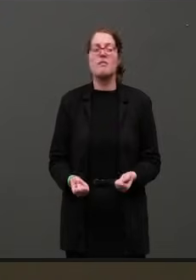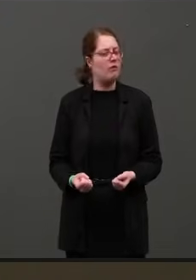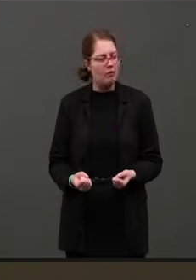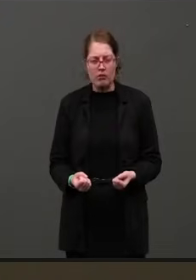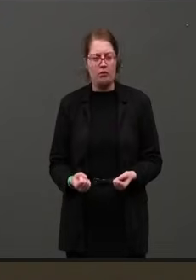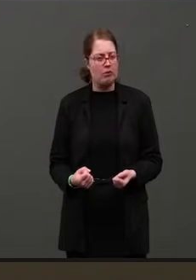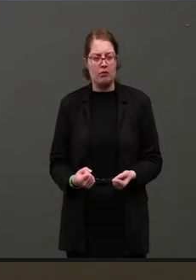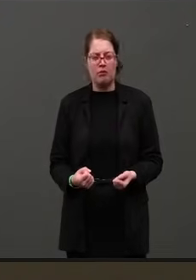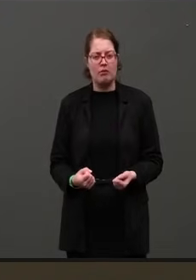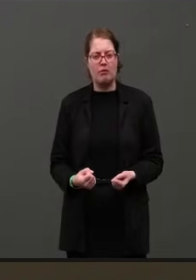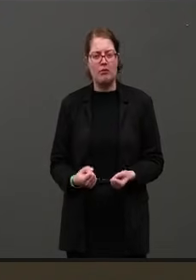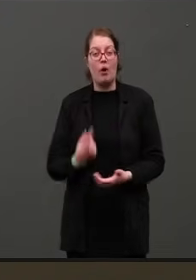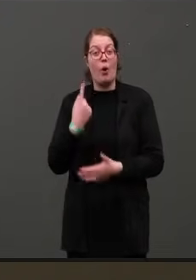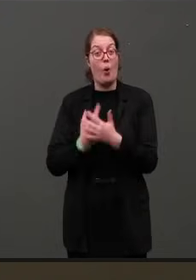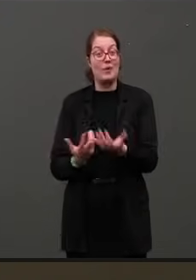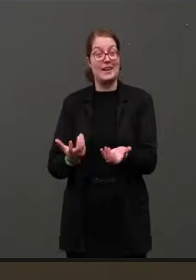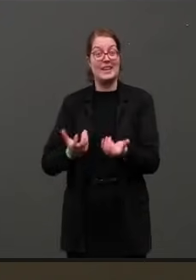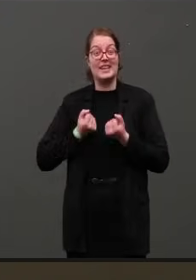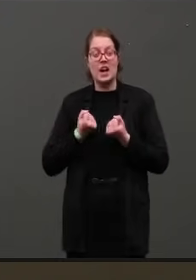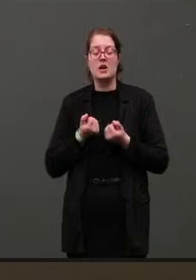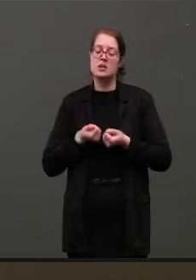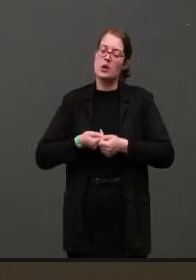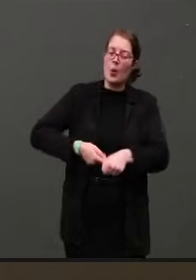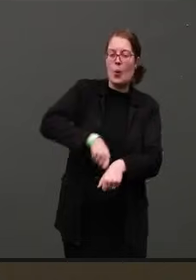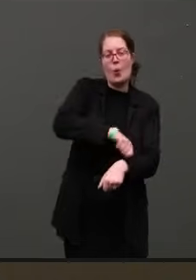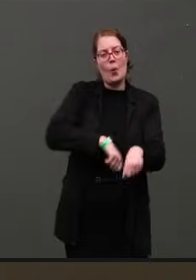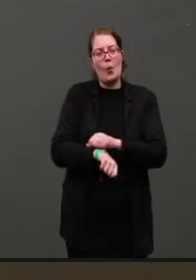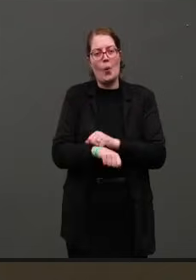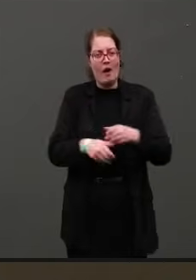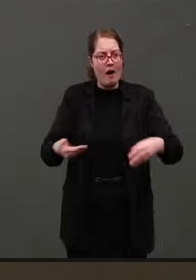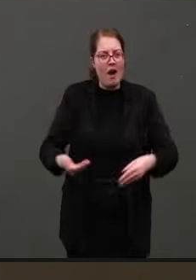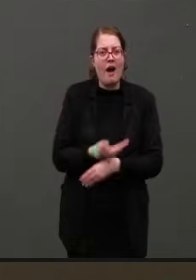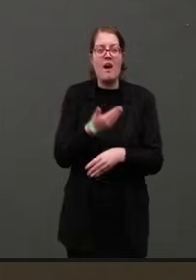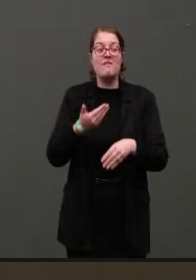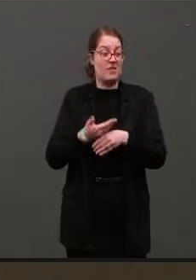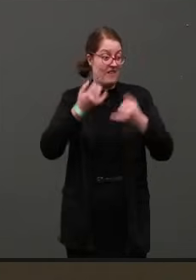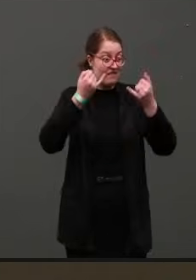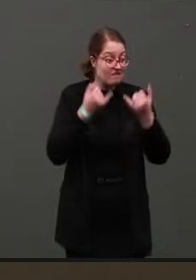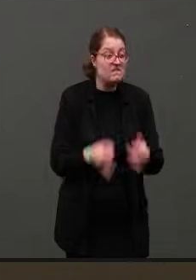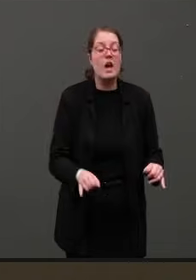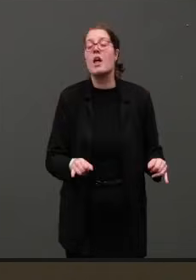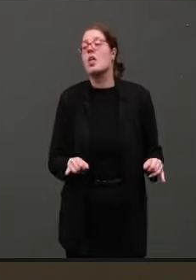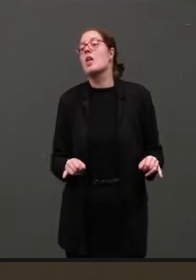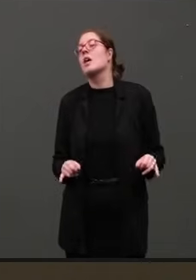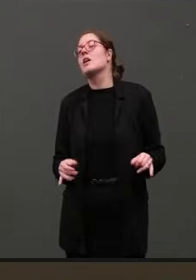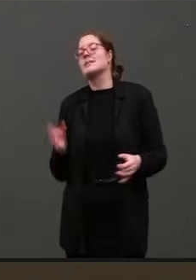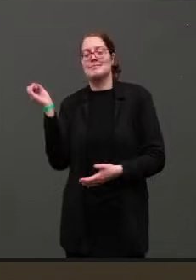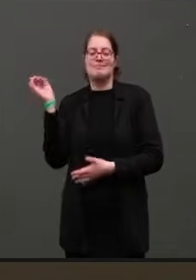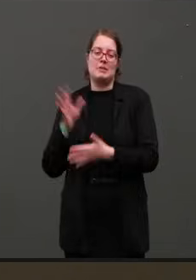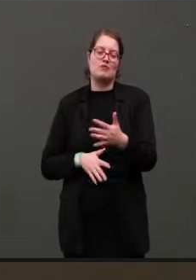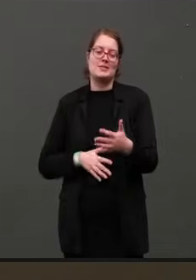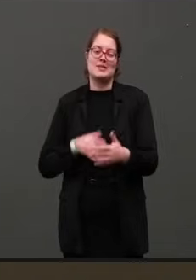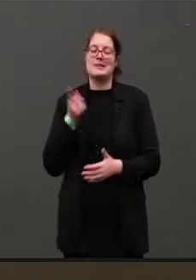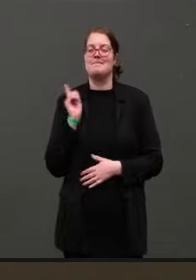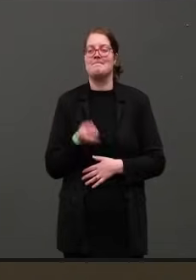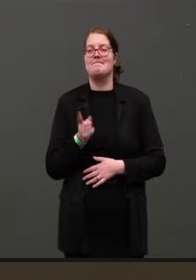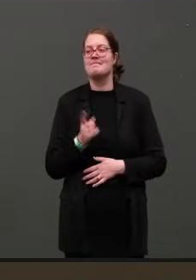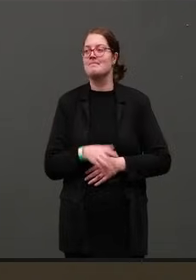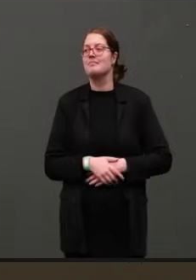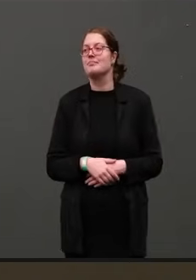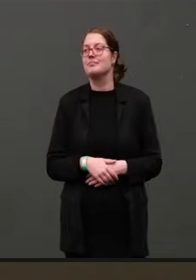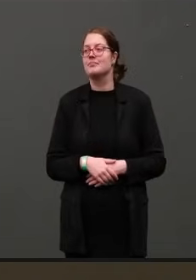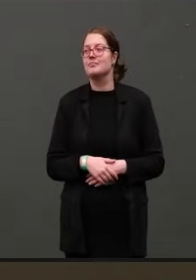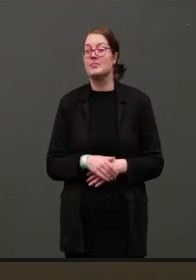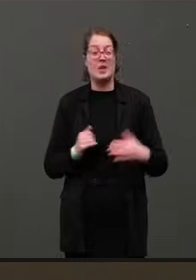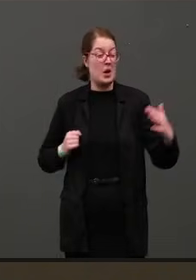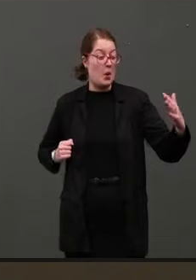acquired through hard work, effort, failure, and experience. And it has no upper bound. Unlike in video